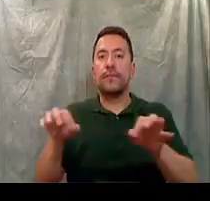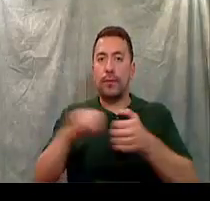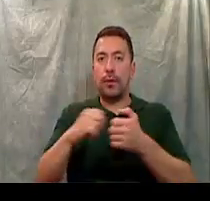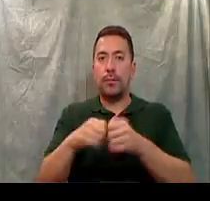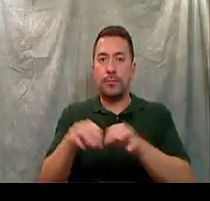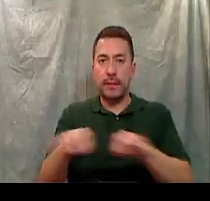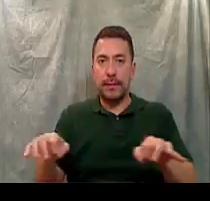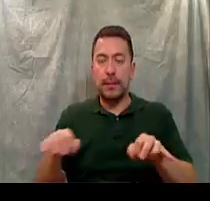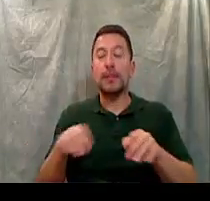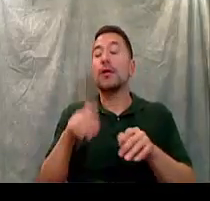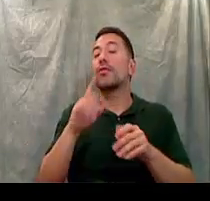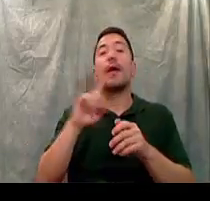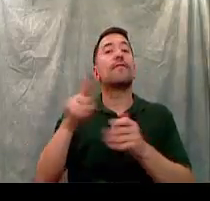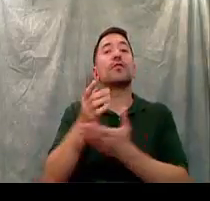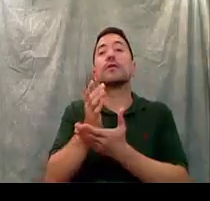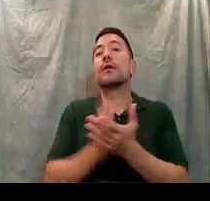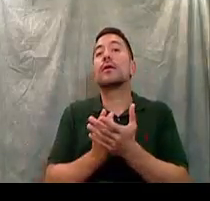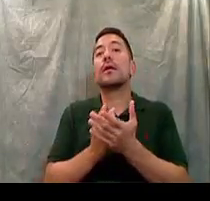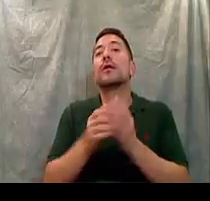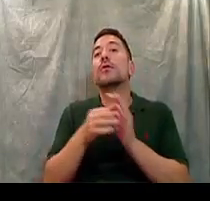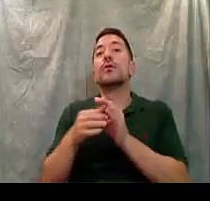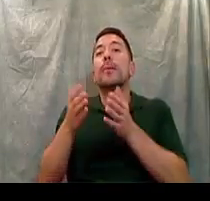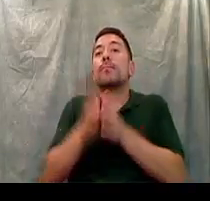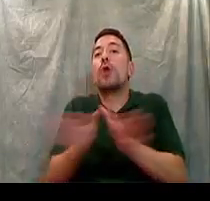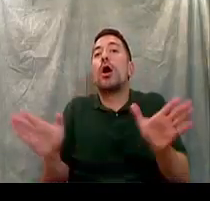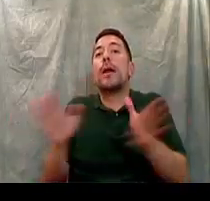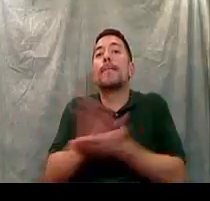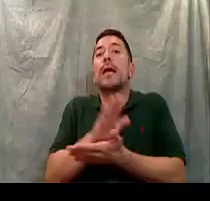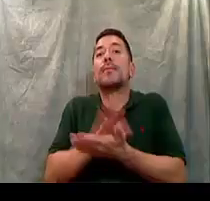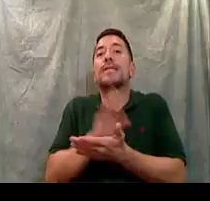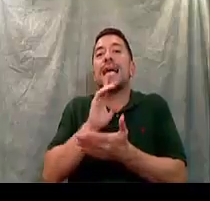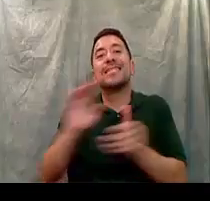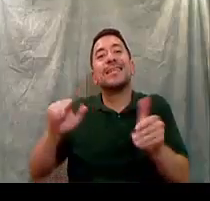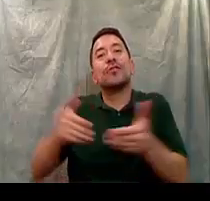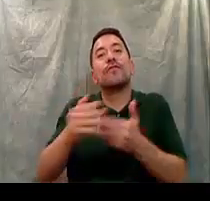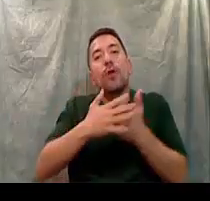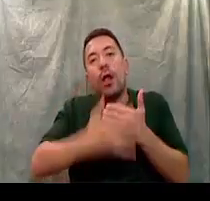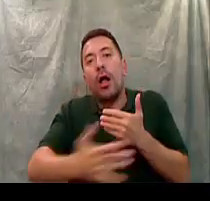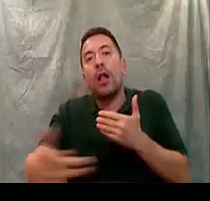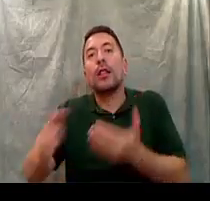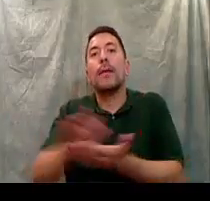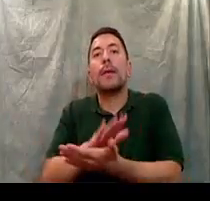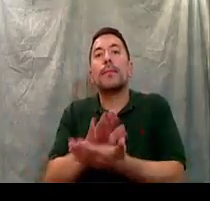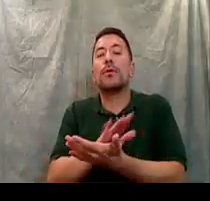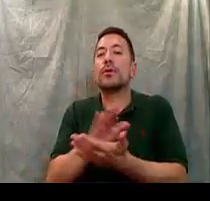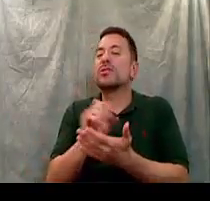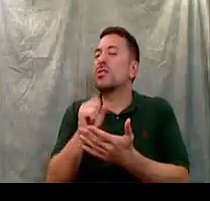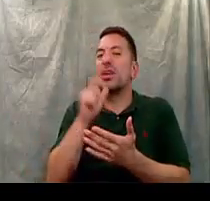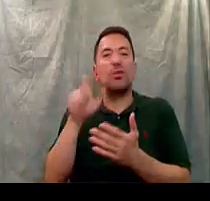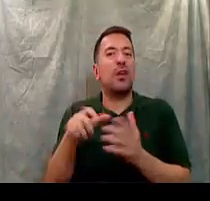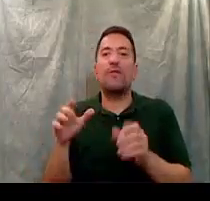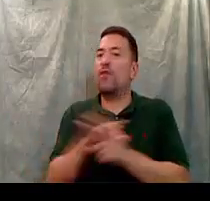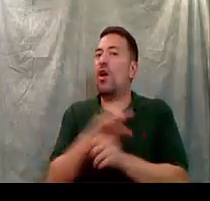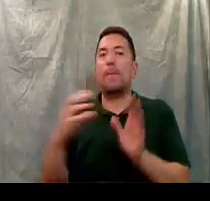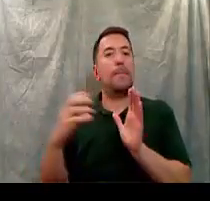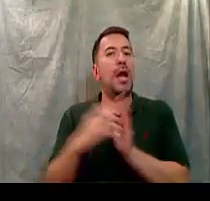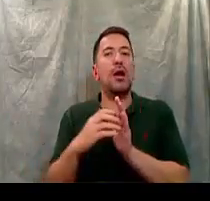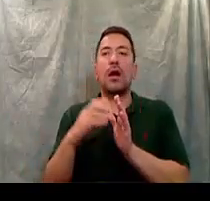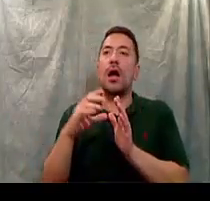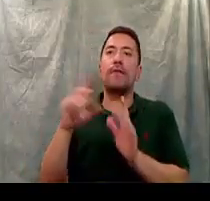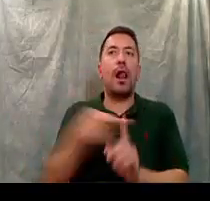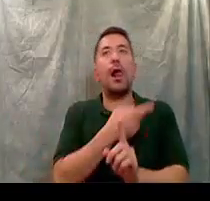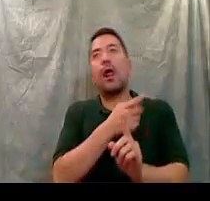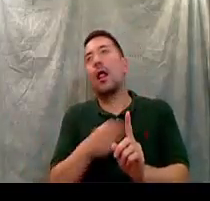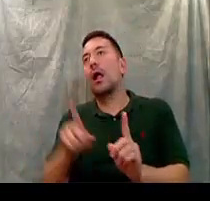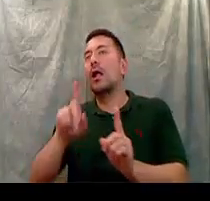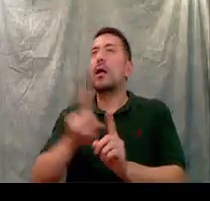component of the broader paper is actually the intro to the entire paper. So spending a whole paragraph meandering and kind of setting the stage